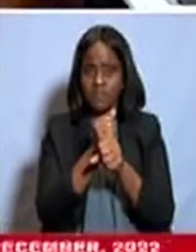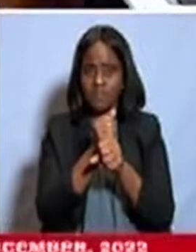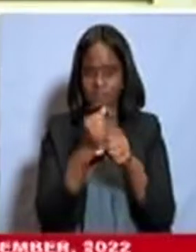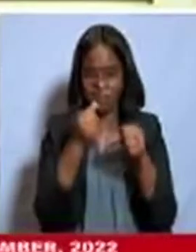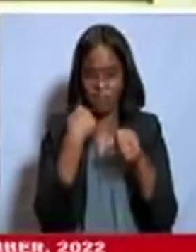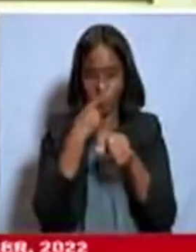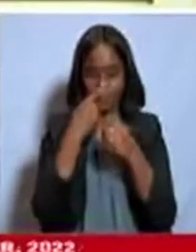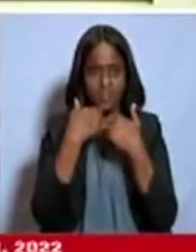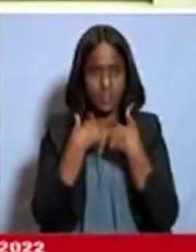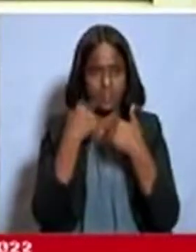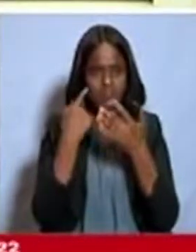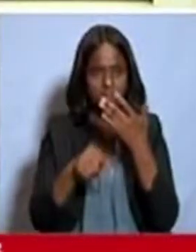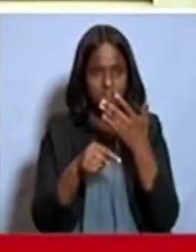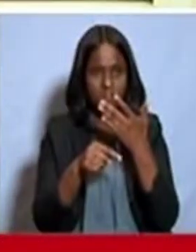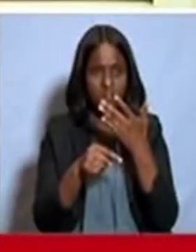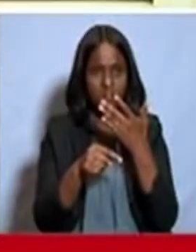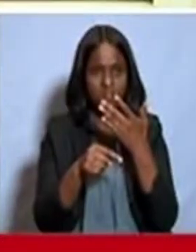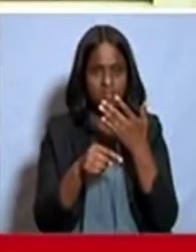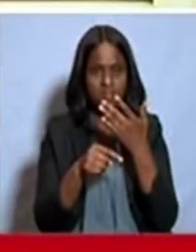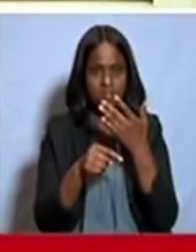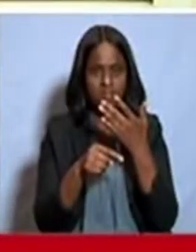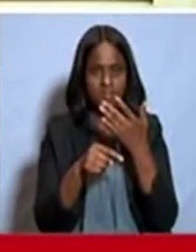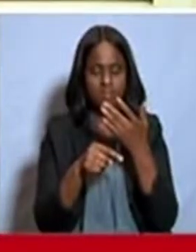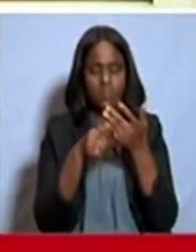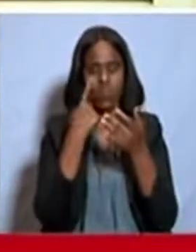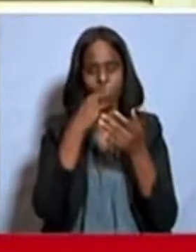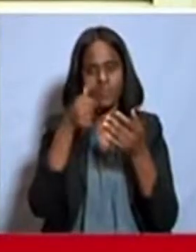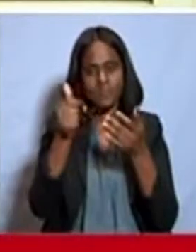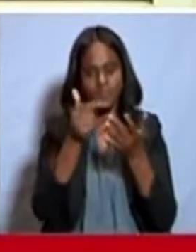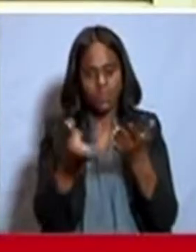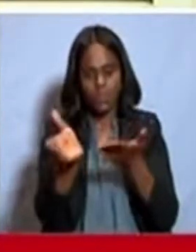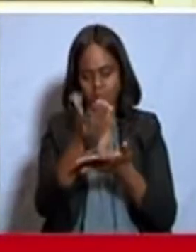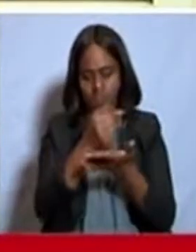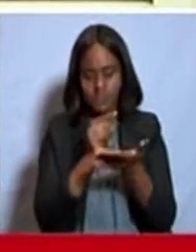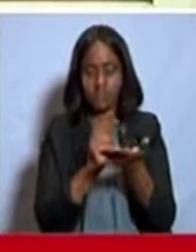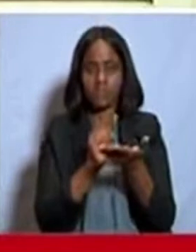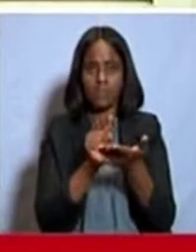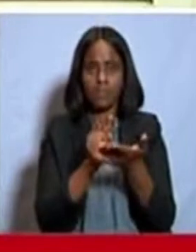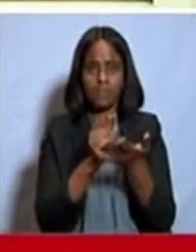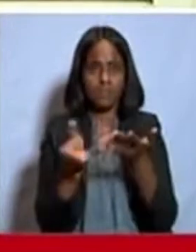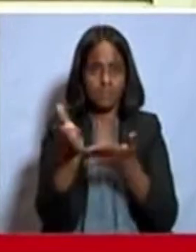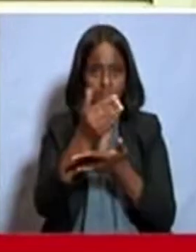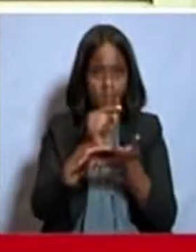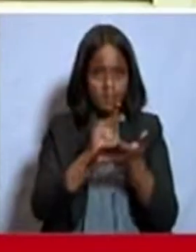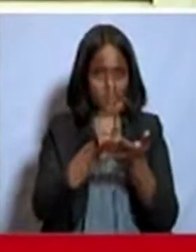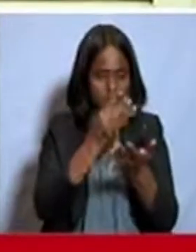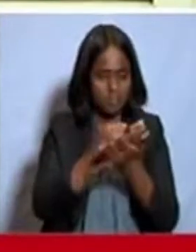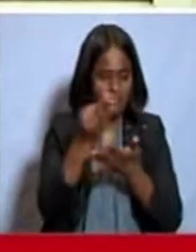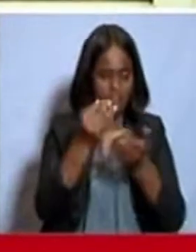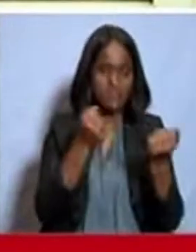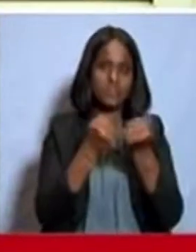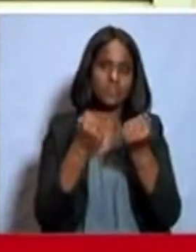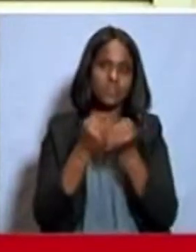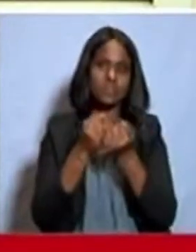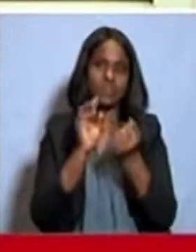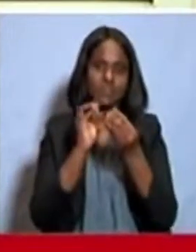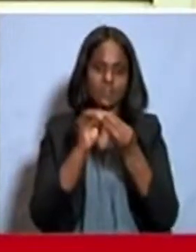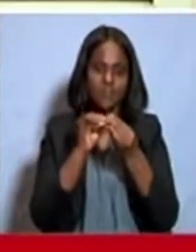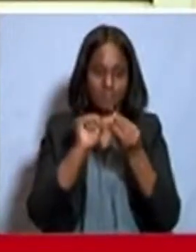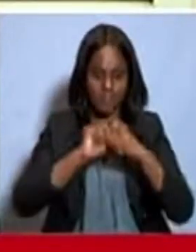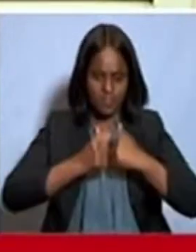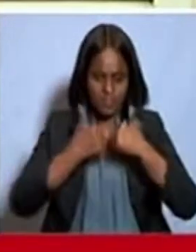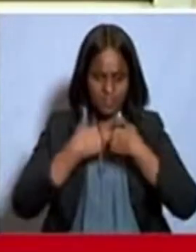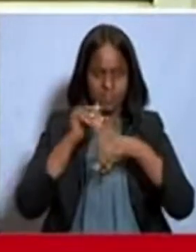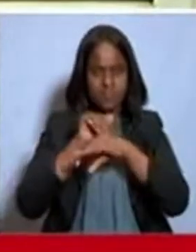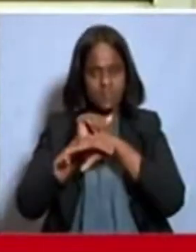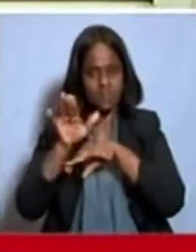had been who collected the inputs, we had